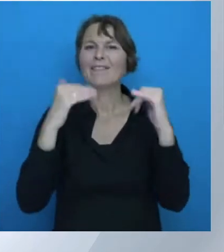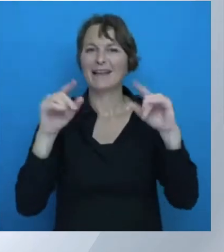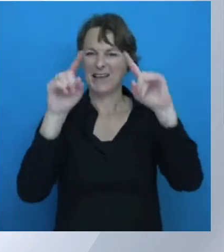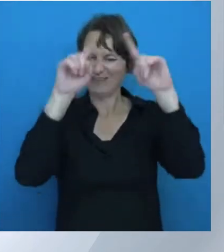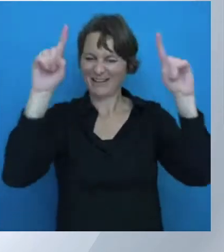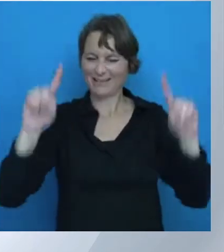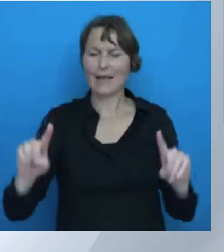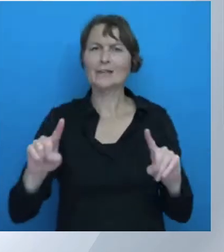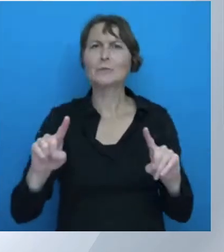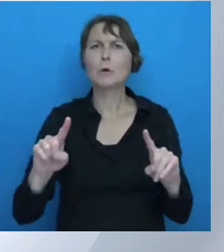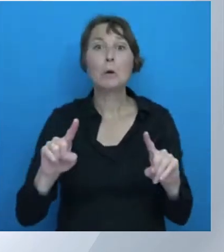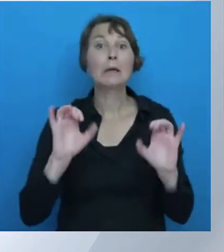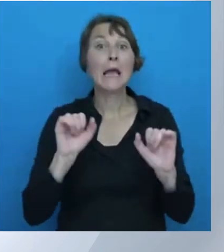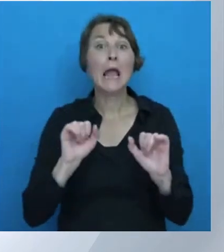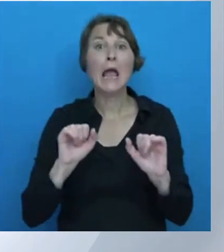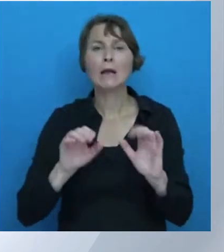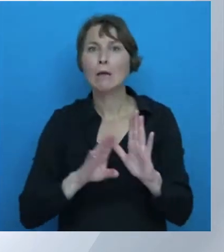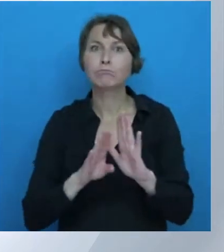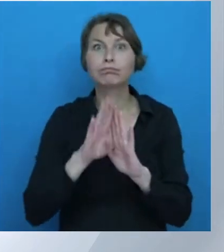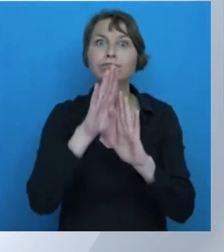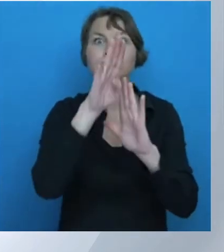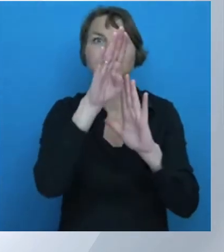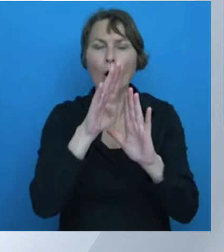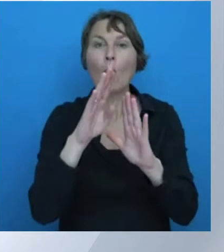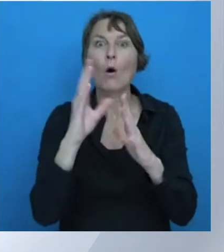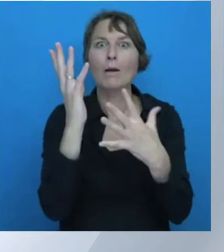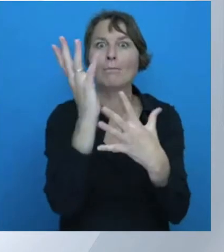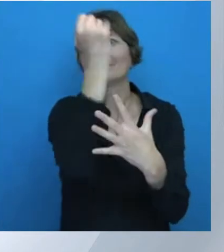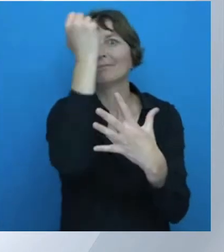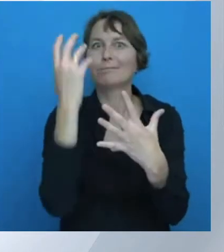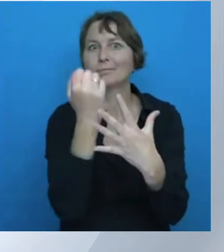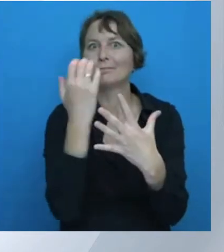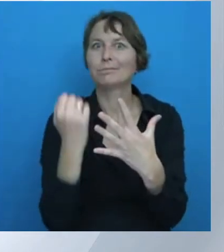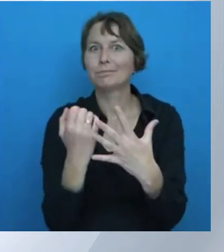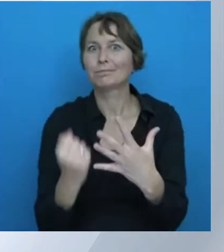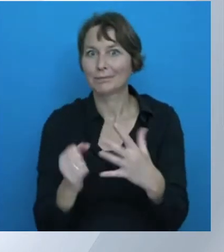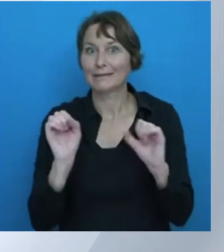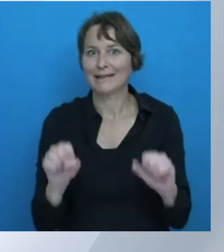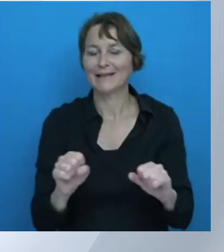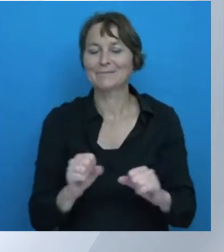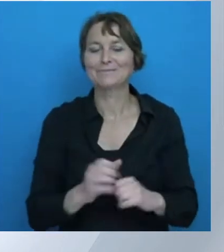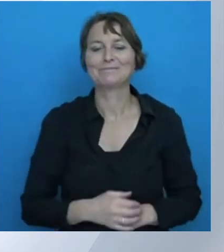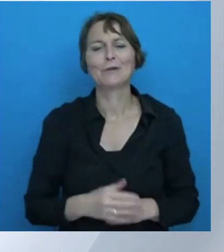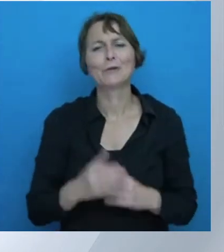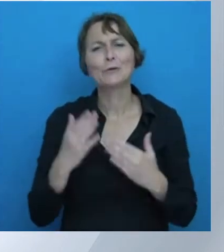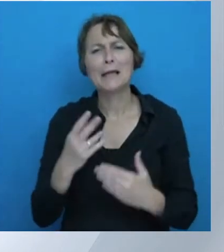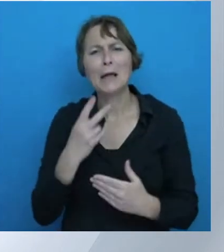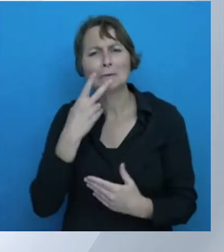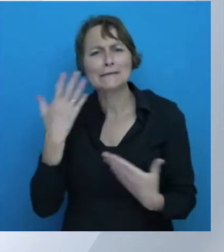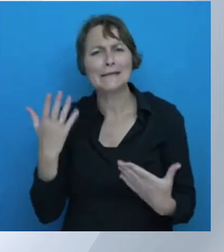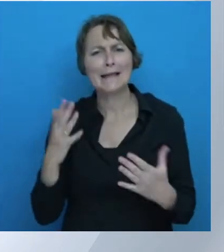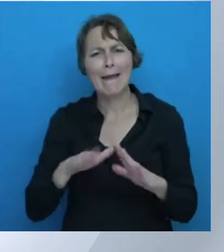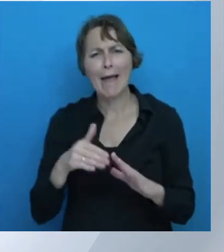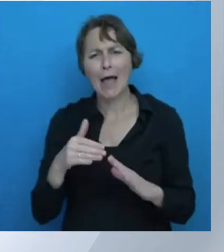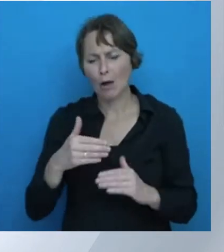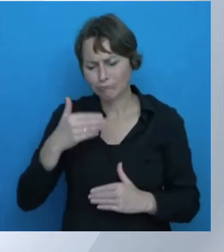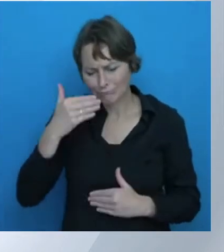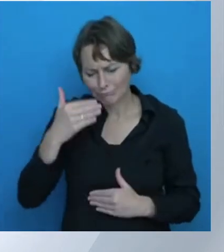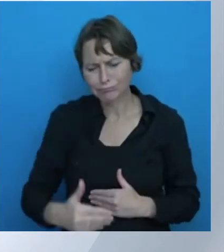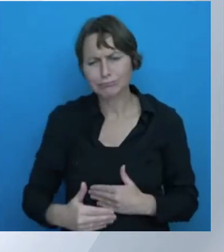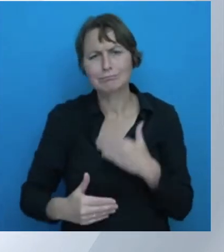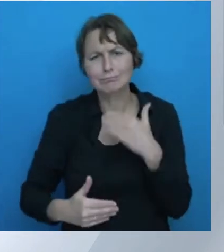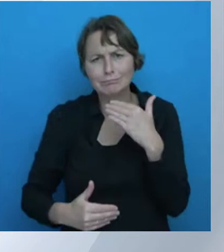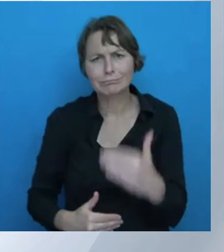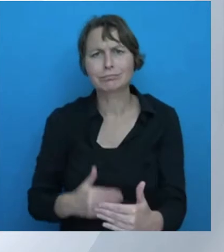Let's look at milestones. We look at motivating factors. Let's look at milestones. How do you define milestones with